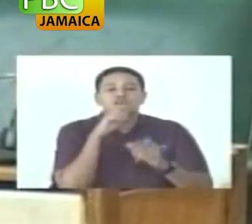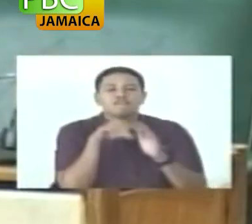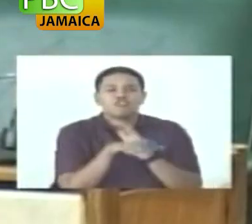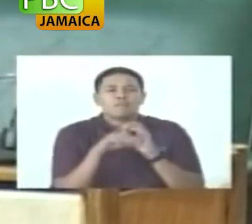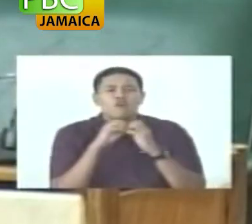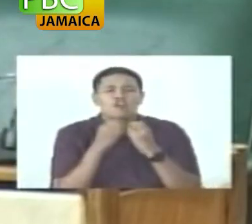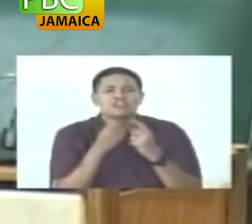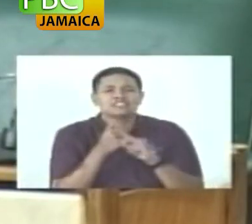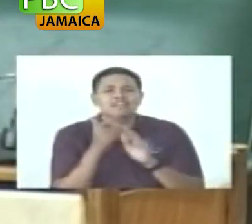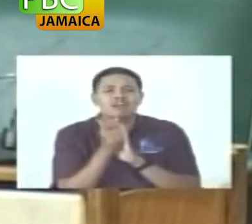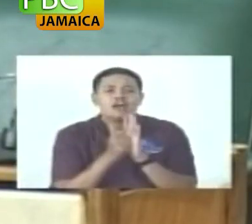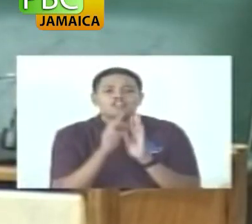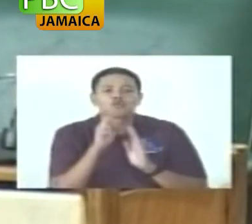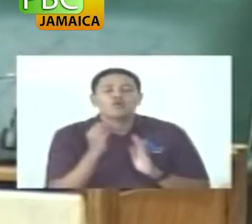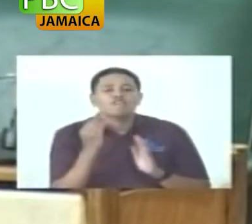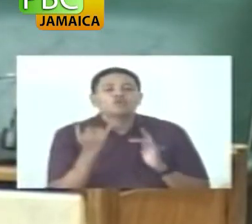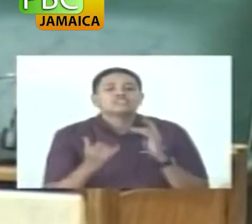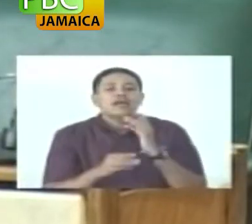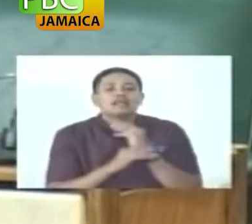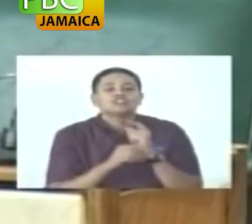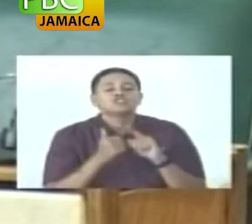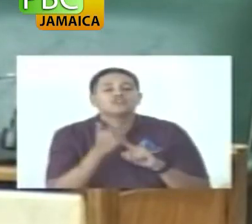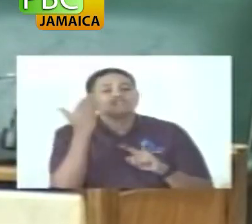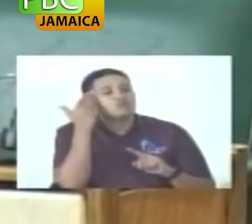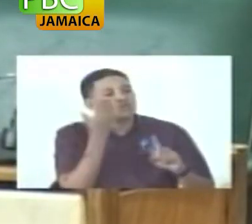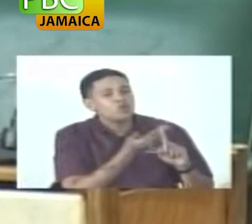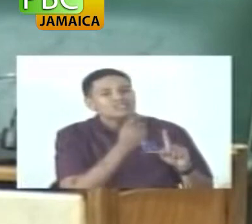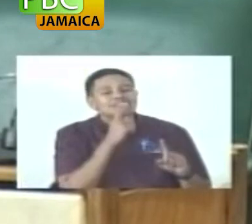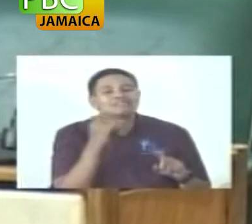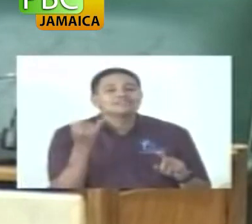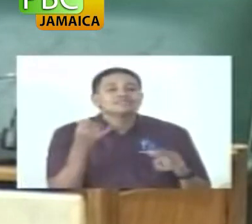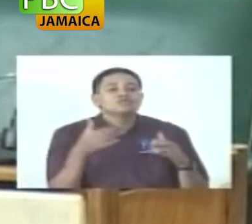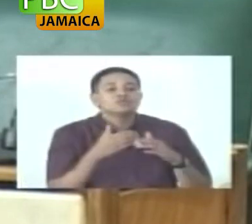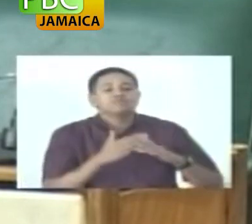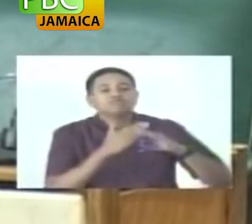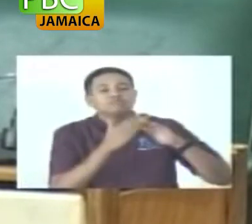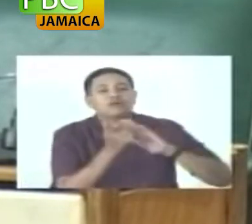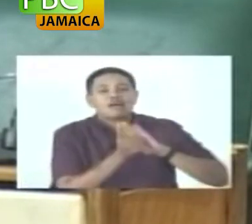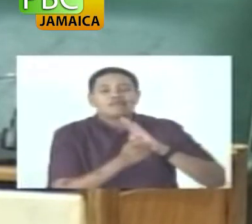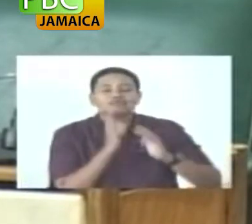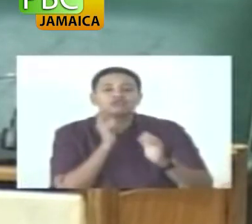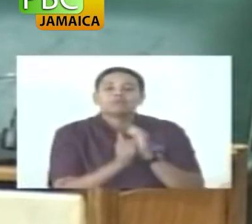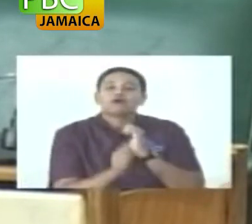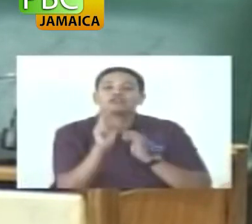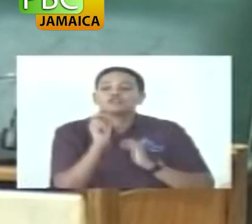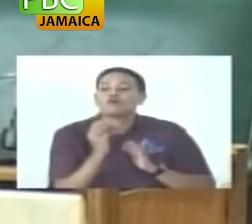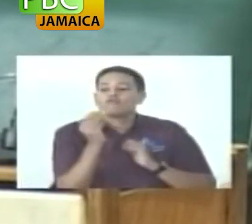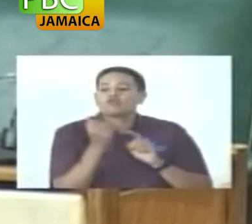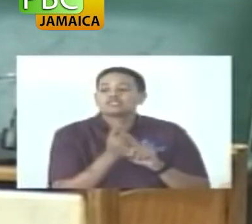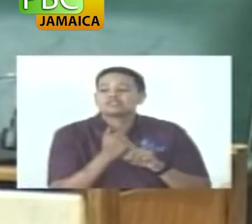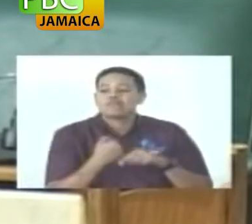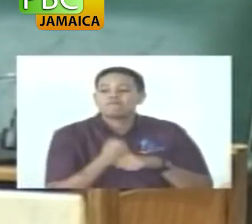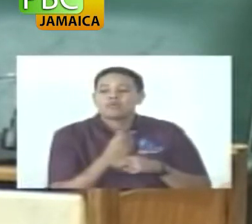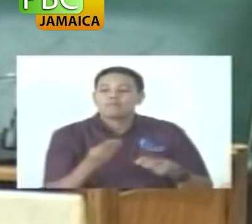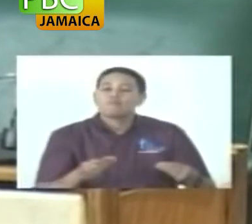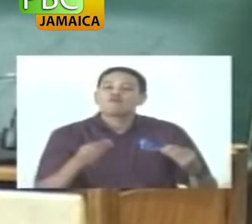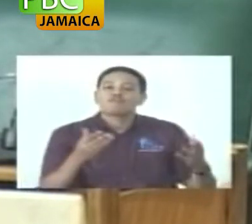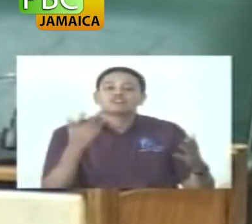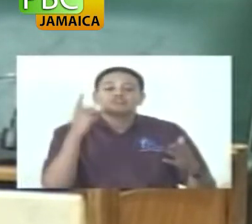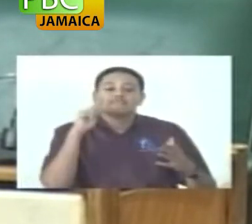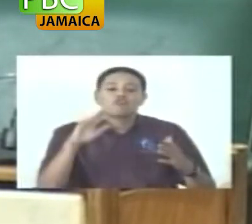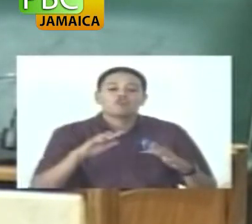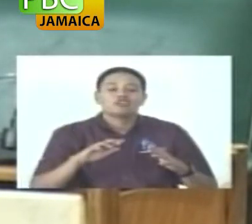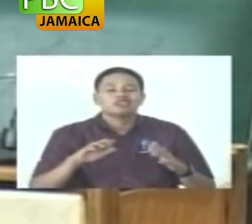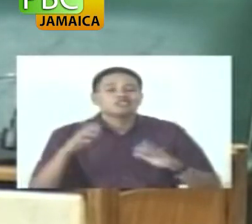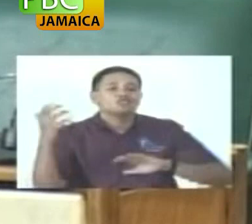Organizations Act 2014 is also known as the Anti-Gang Act and was passed in 2014 and makes provisions for the disruption